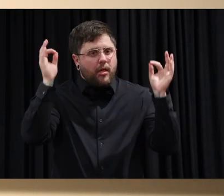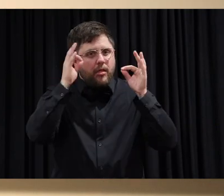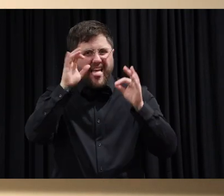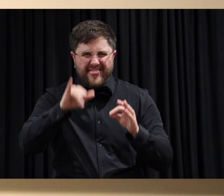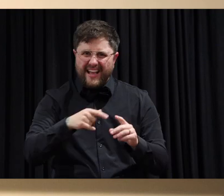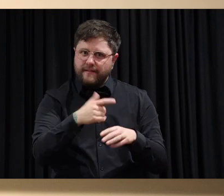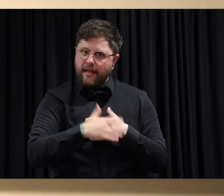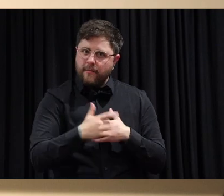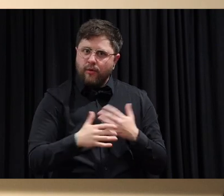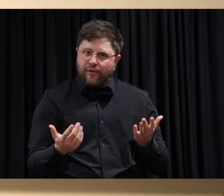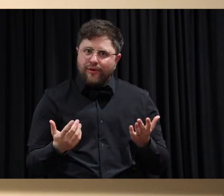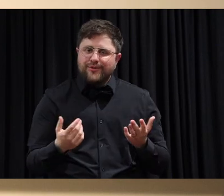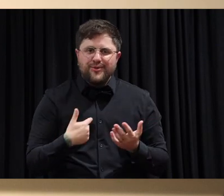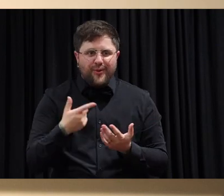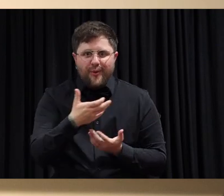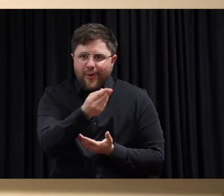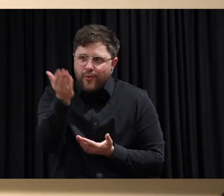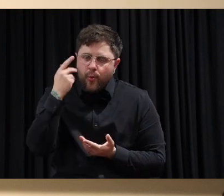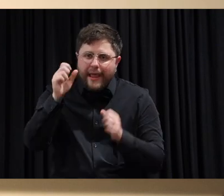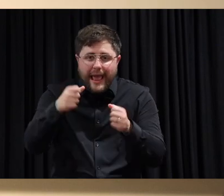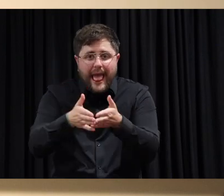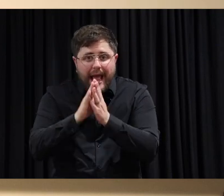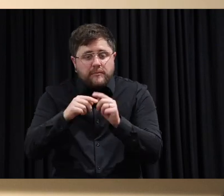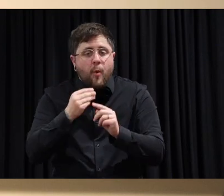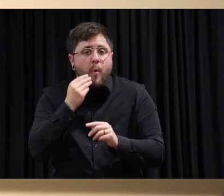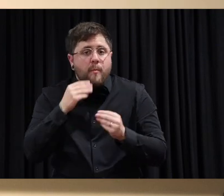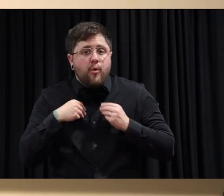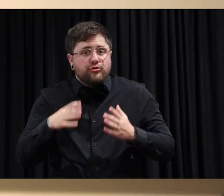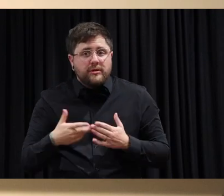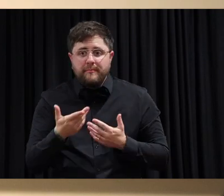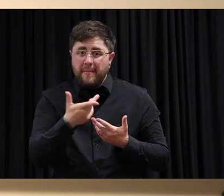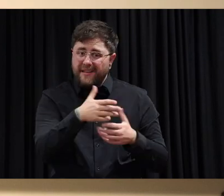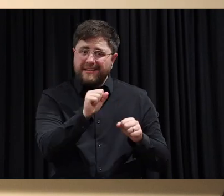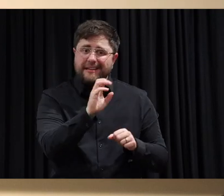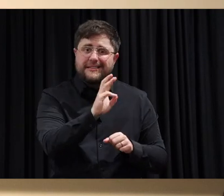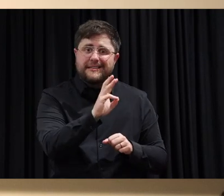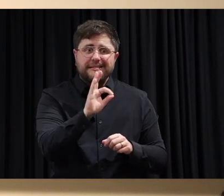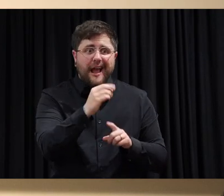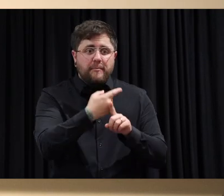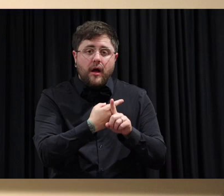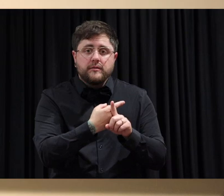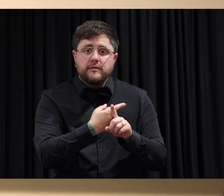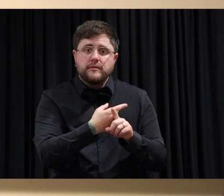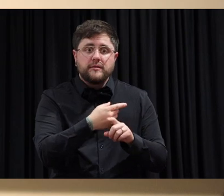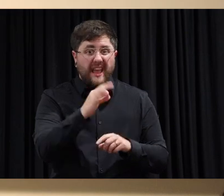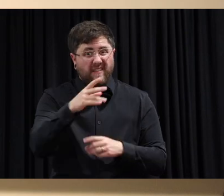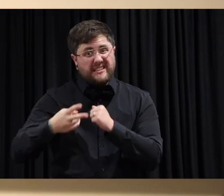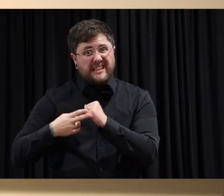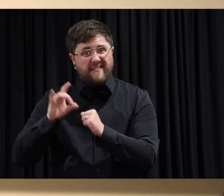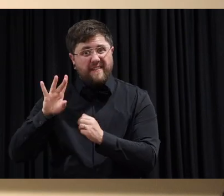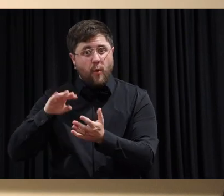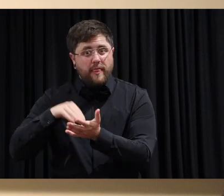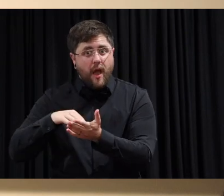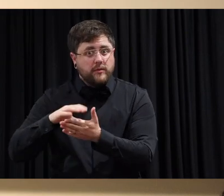I can get started and I can get on the path to home ownership, and it may only take 6 months, 9 months, a year, versus how long would it take me to save that $84,000? And